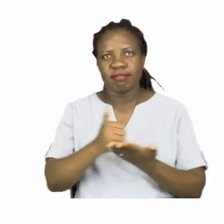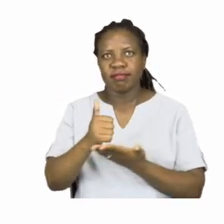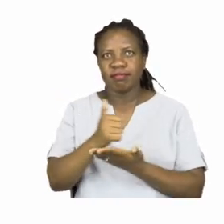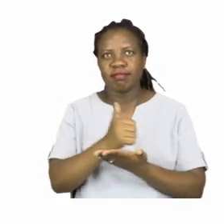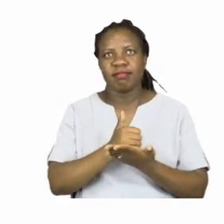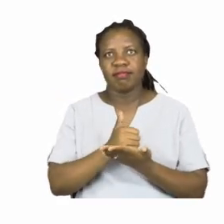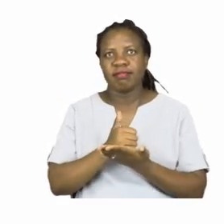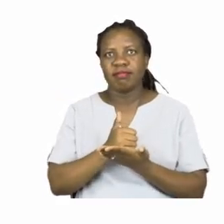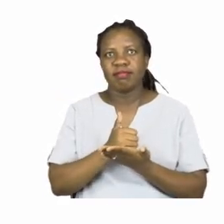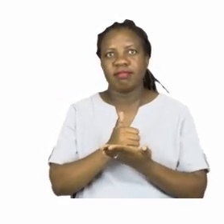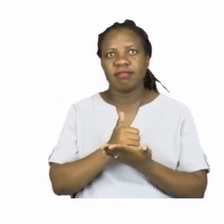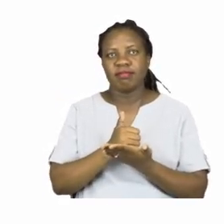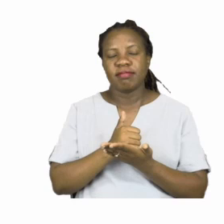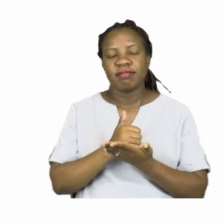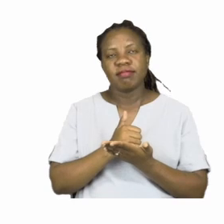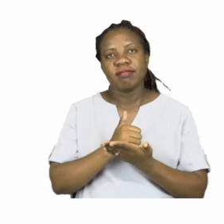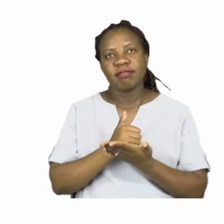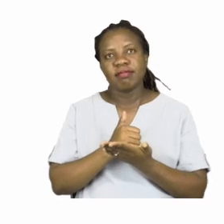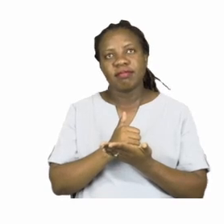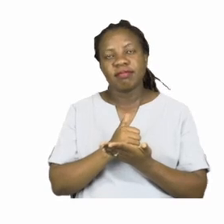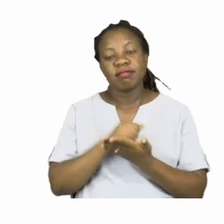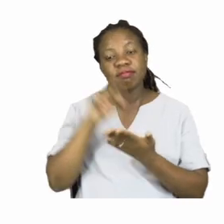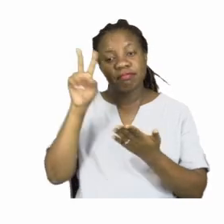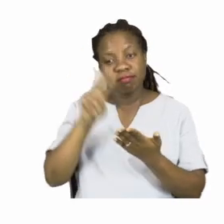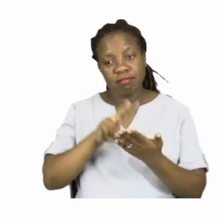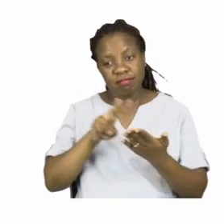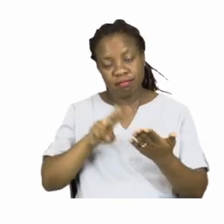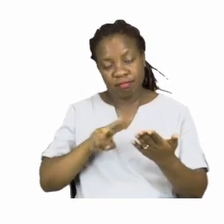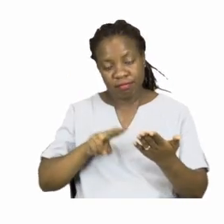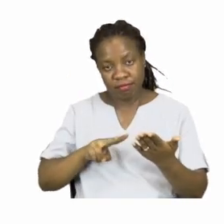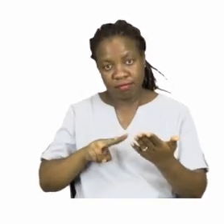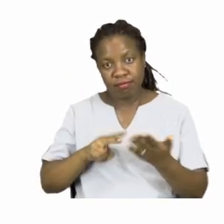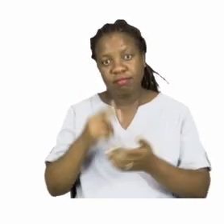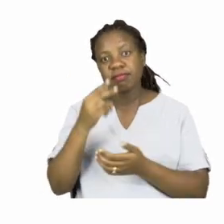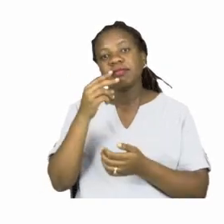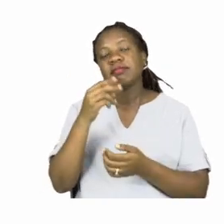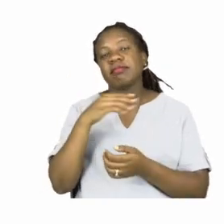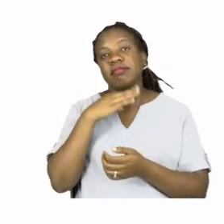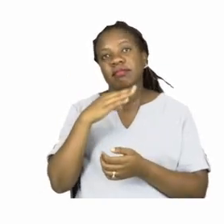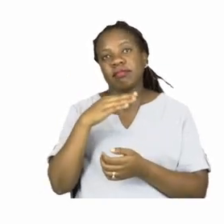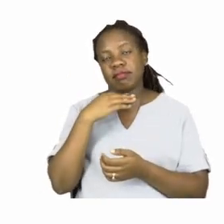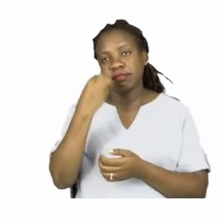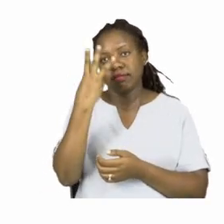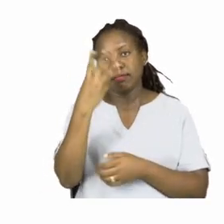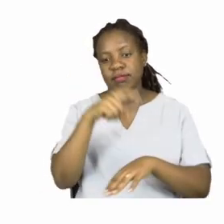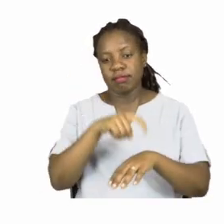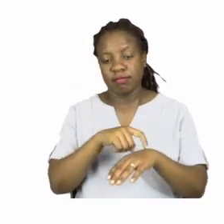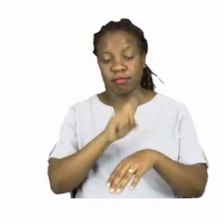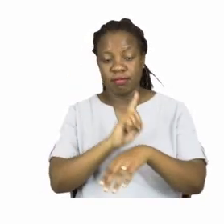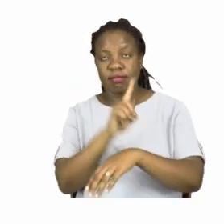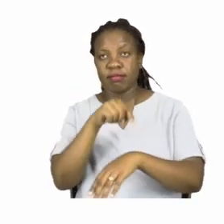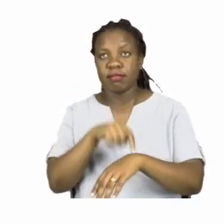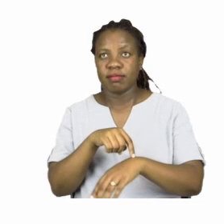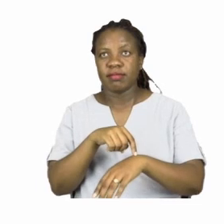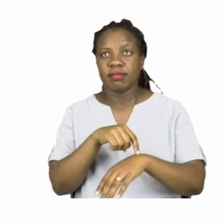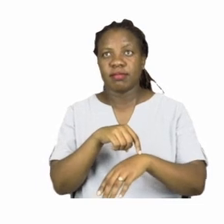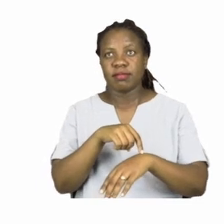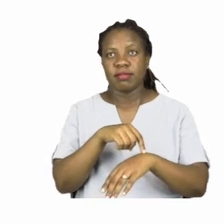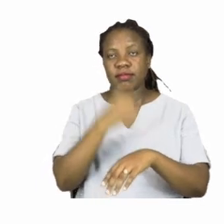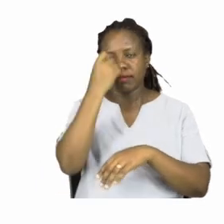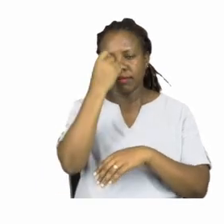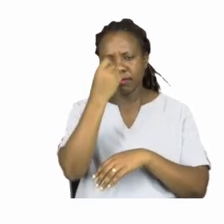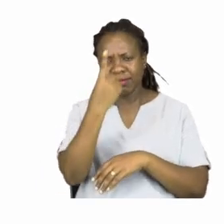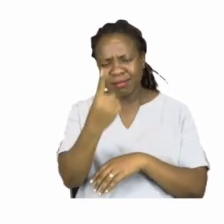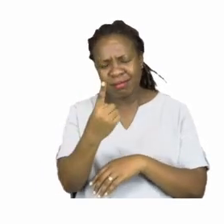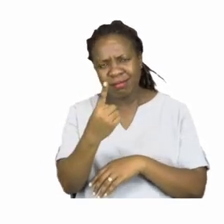job to read the passage at least 3 times. The first time, boys and girls, is to understand what